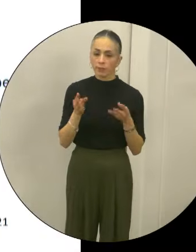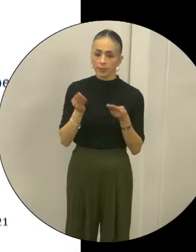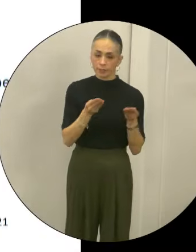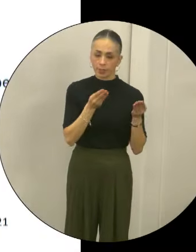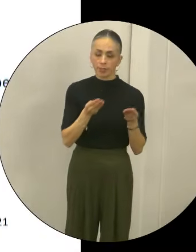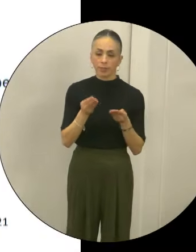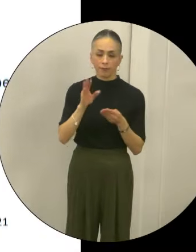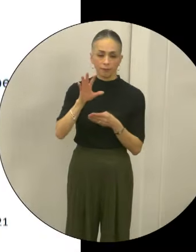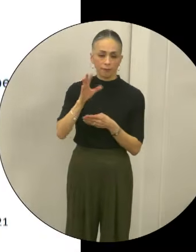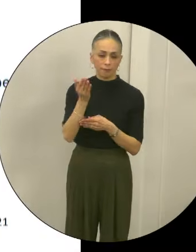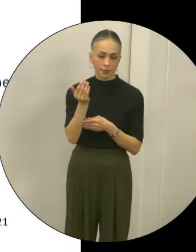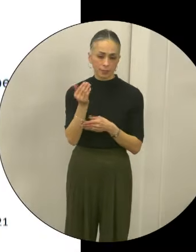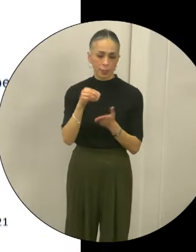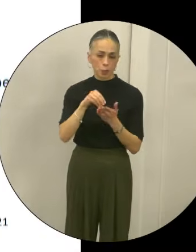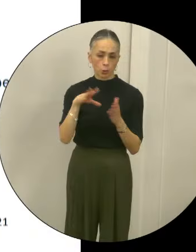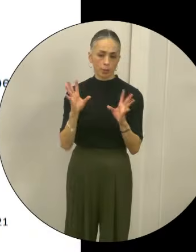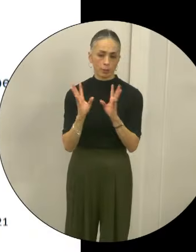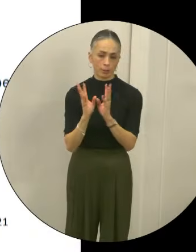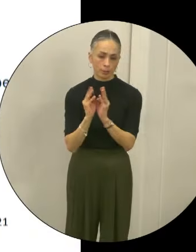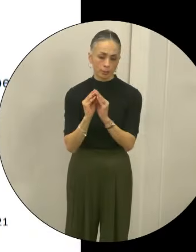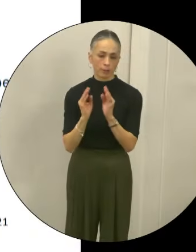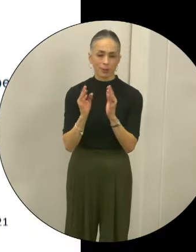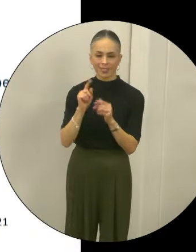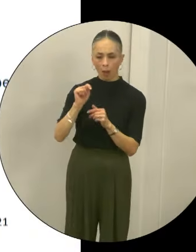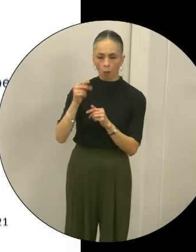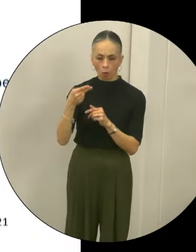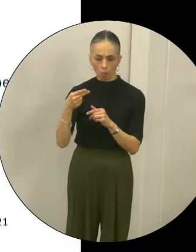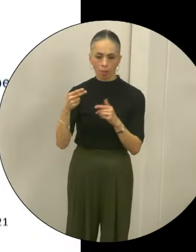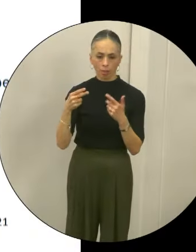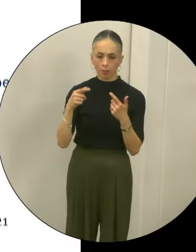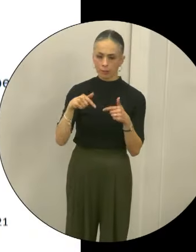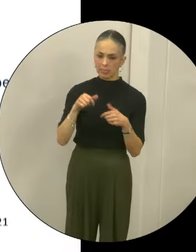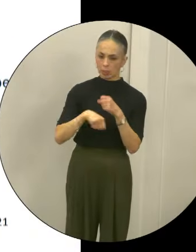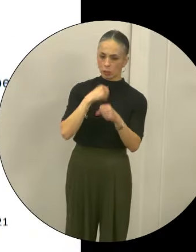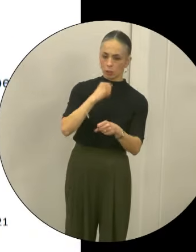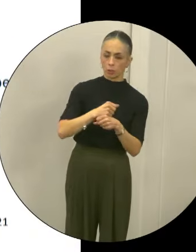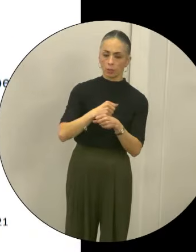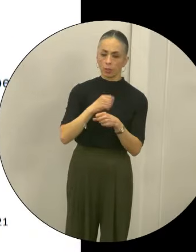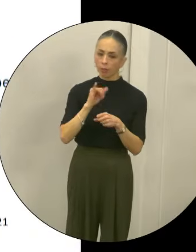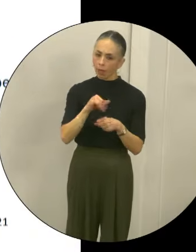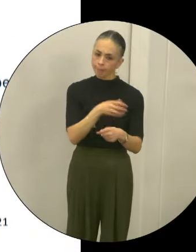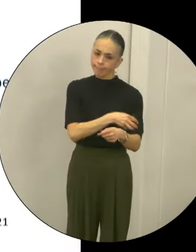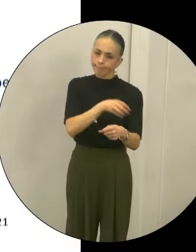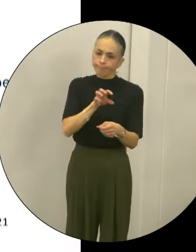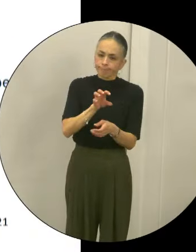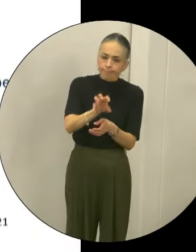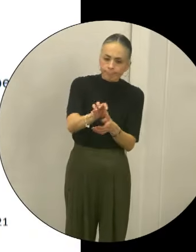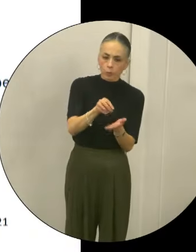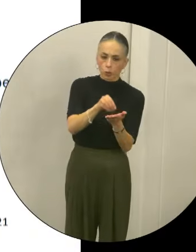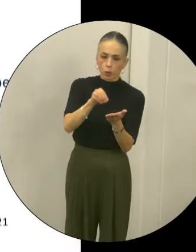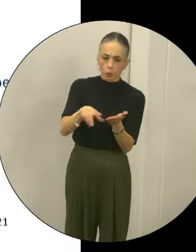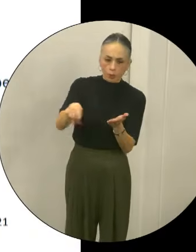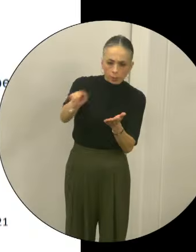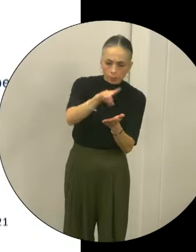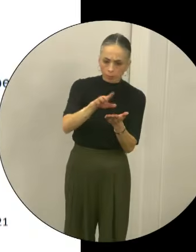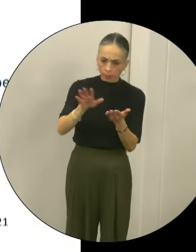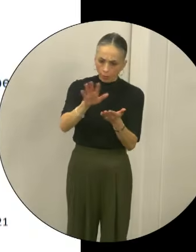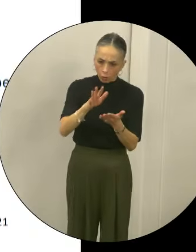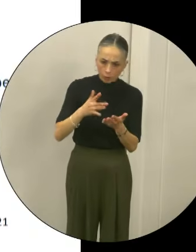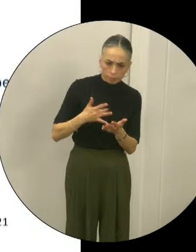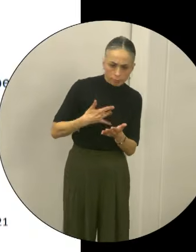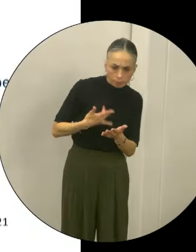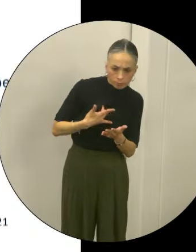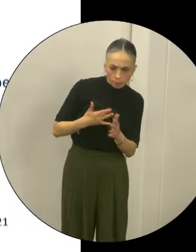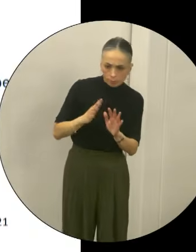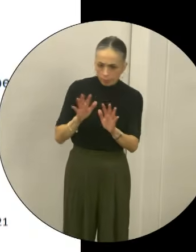year. These monthly forums elevate student voice and build trust and provide real-time perception data